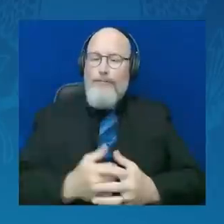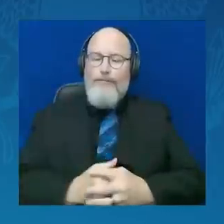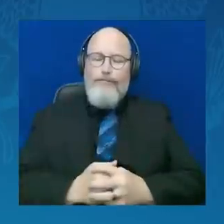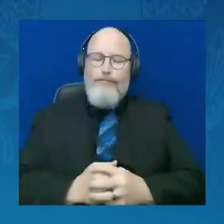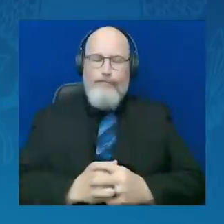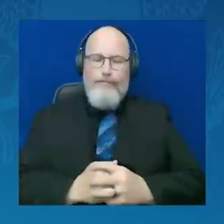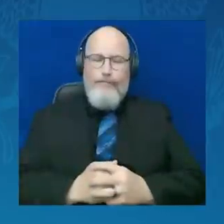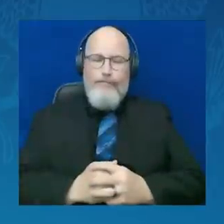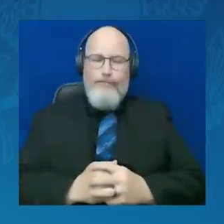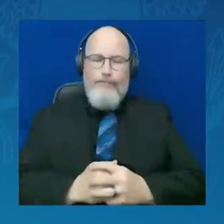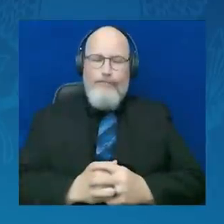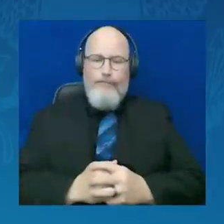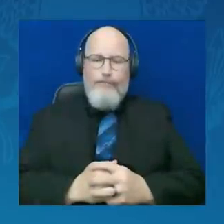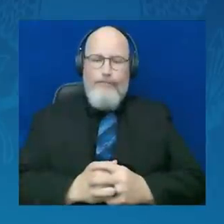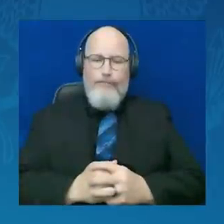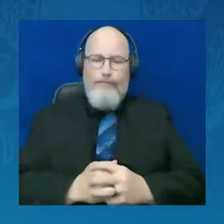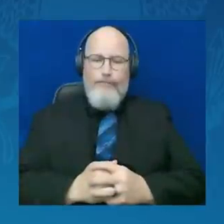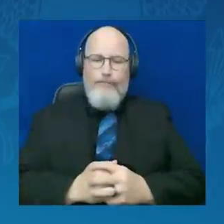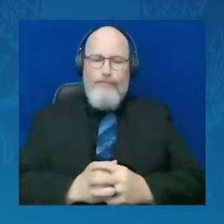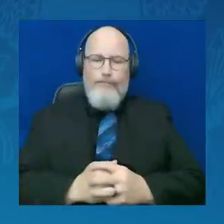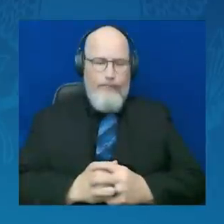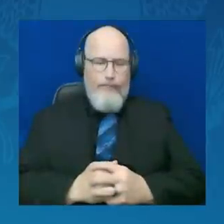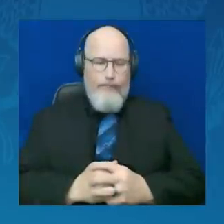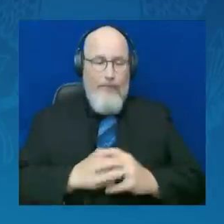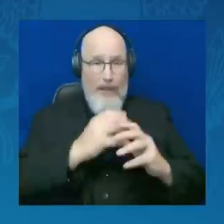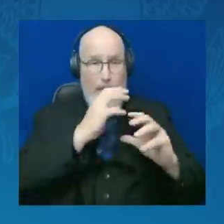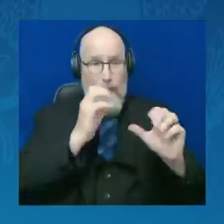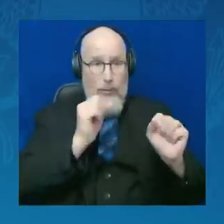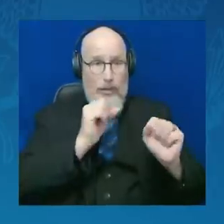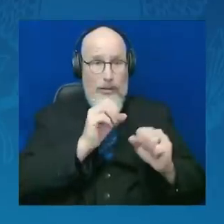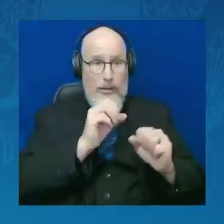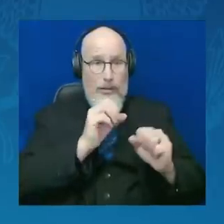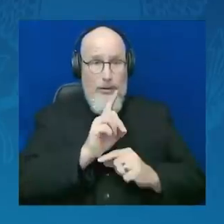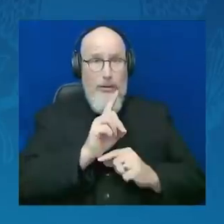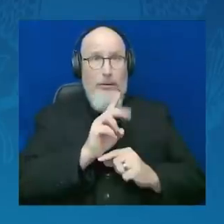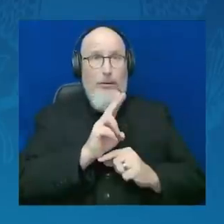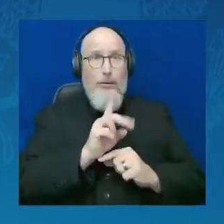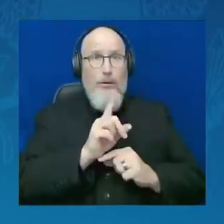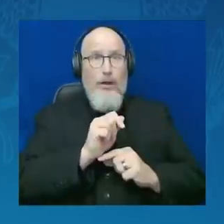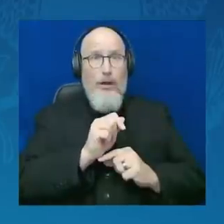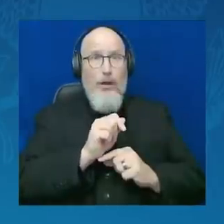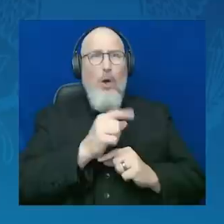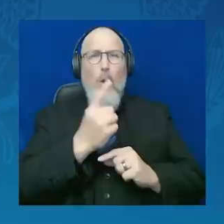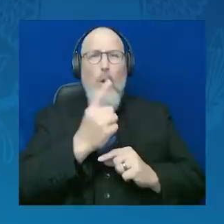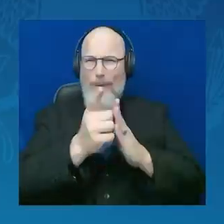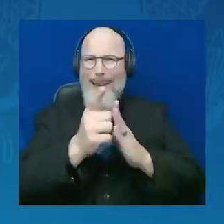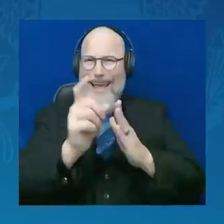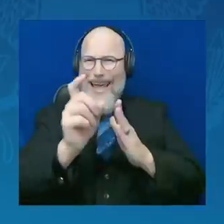Kolejne pytanie, proszę. Then, one moment, I need to give an answer as well.